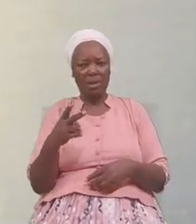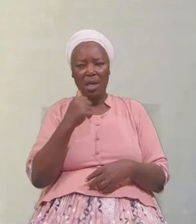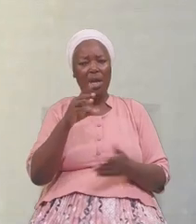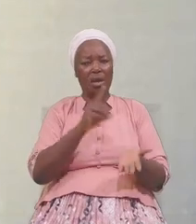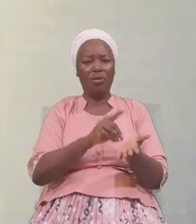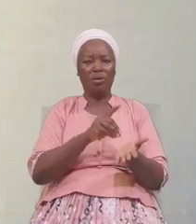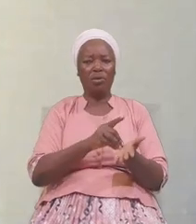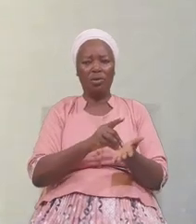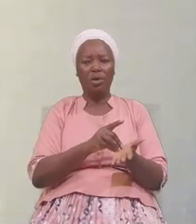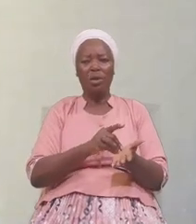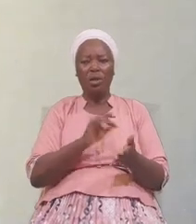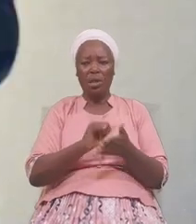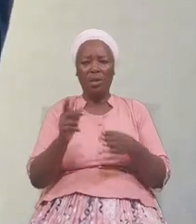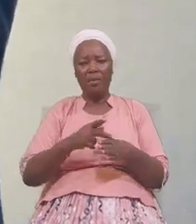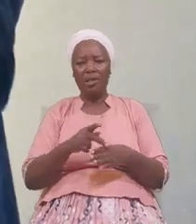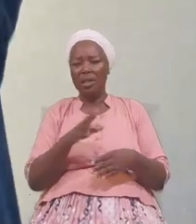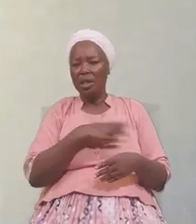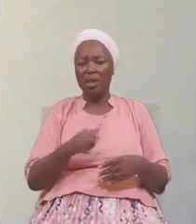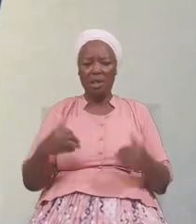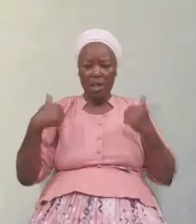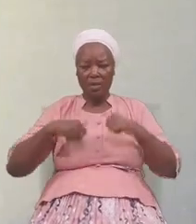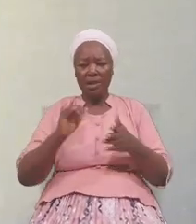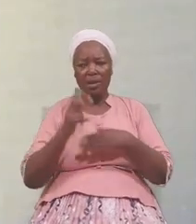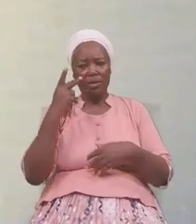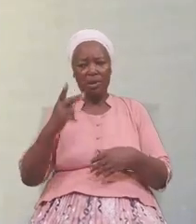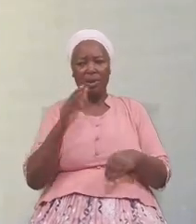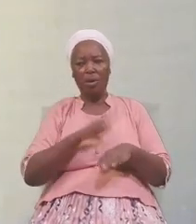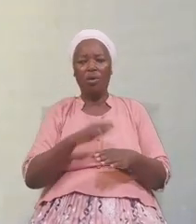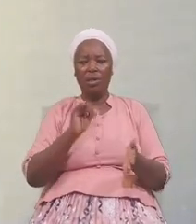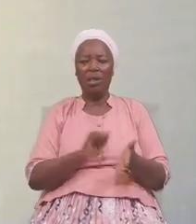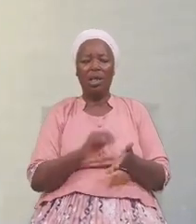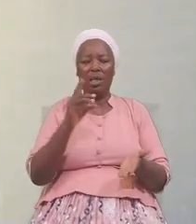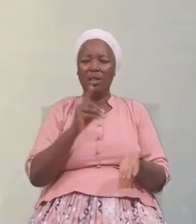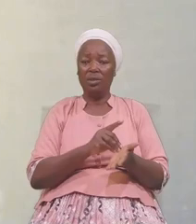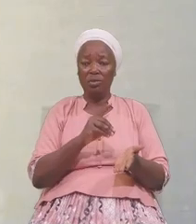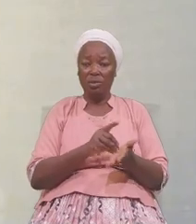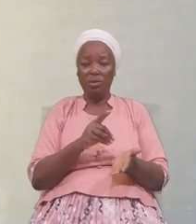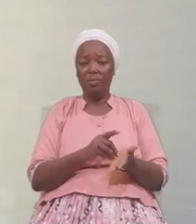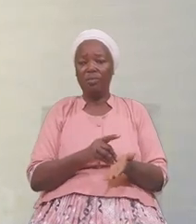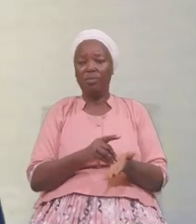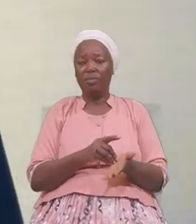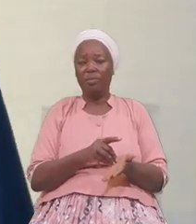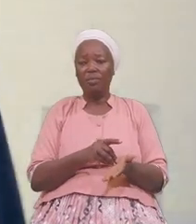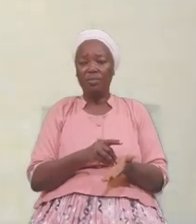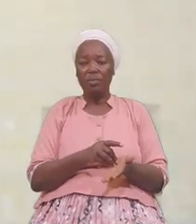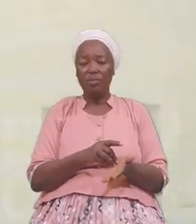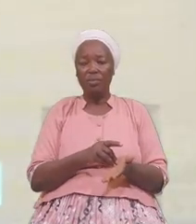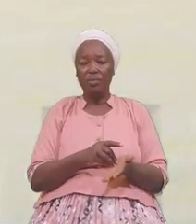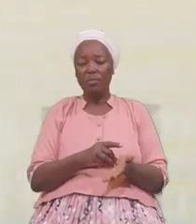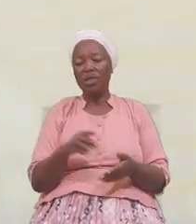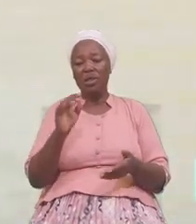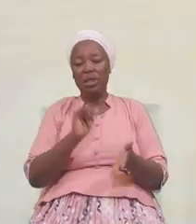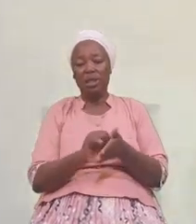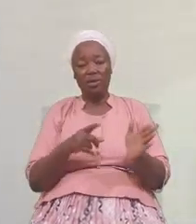doctor in practice. There's a garment you see on top of his garment that